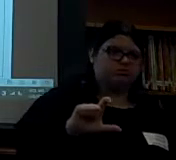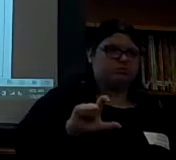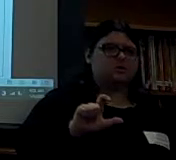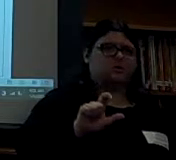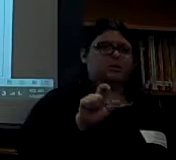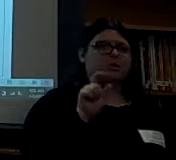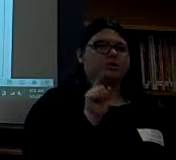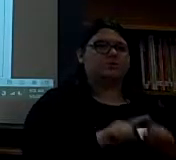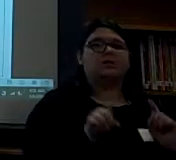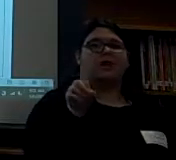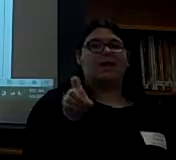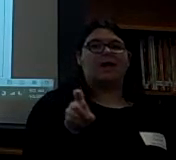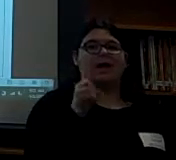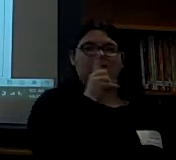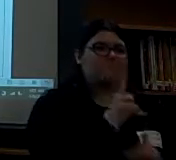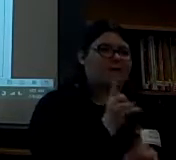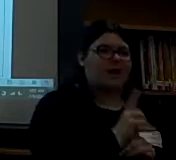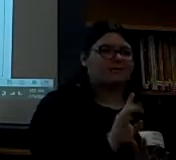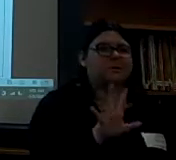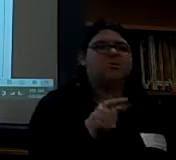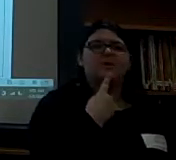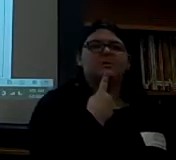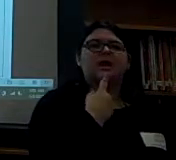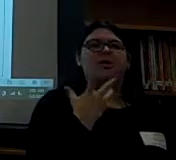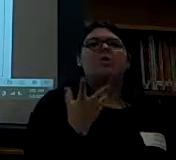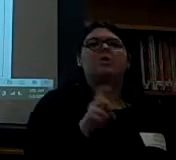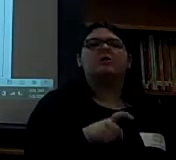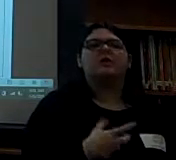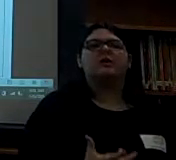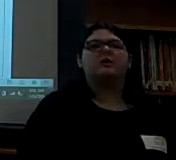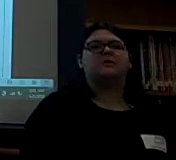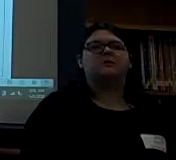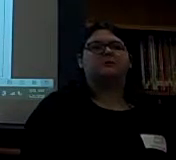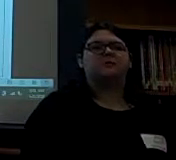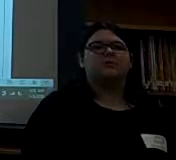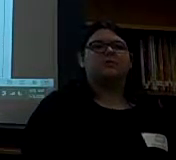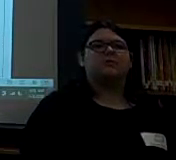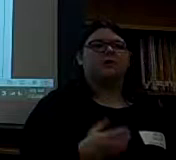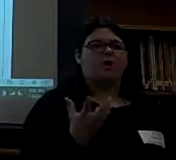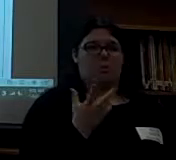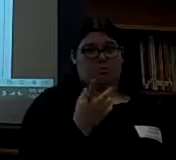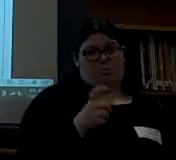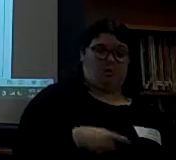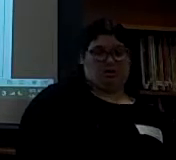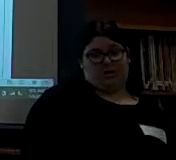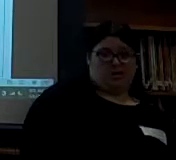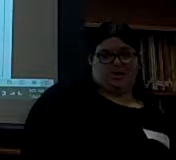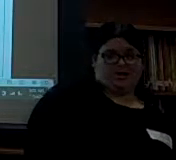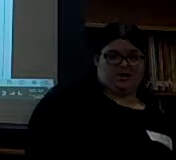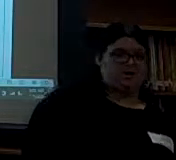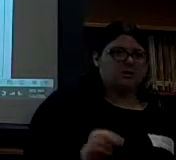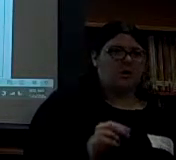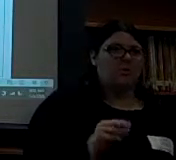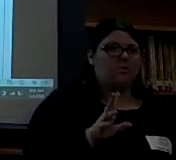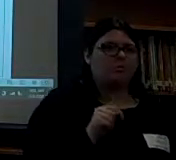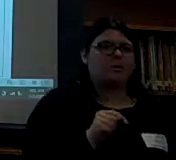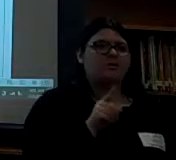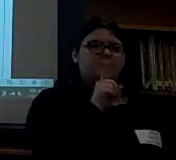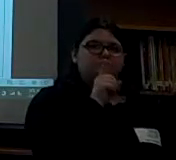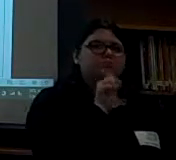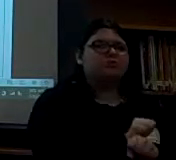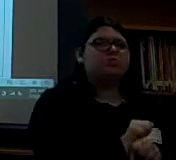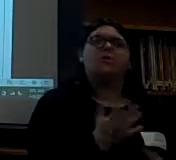you cannot ask this sarcastically, but just saying, what do you need? Yeah, that'll backfire. If you're like, well, what do you need? But if you say, what do you need